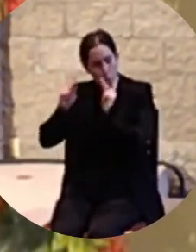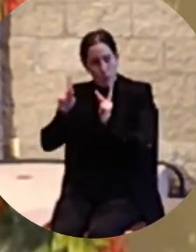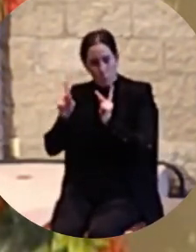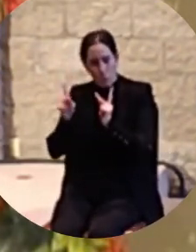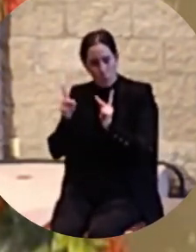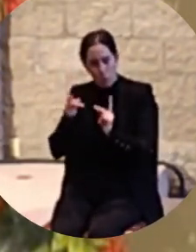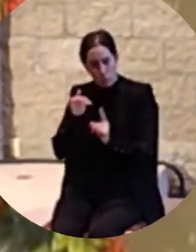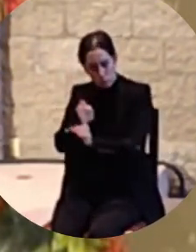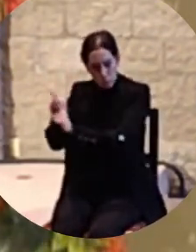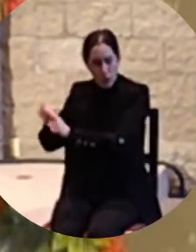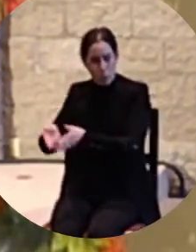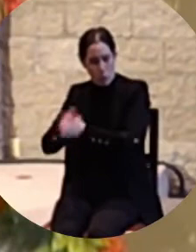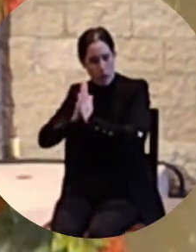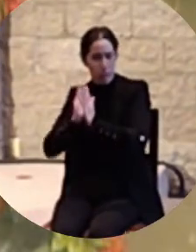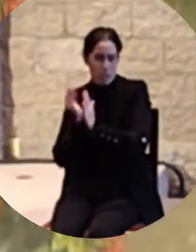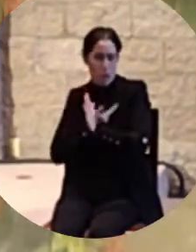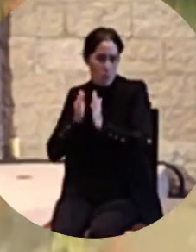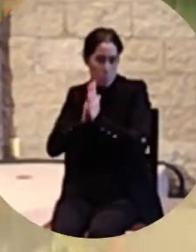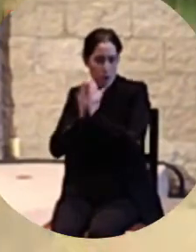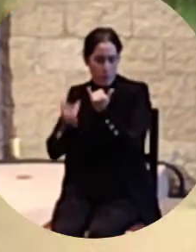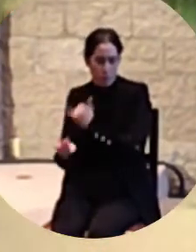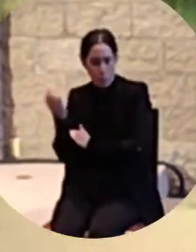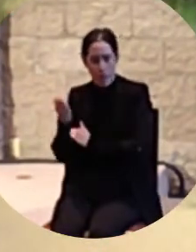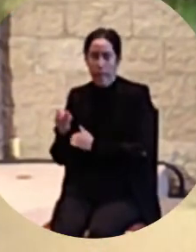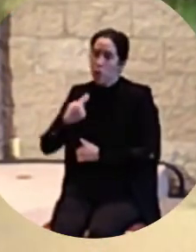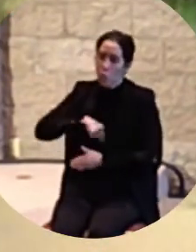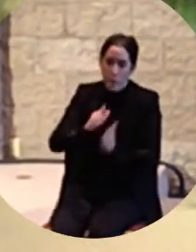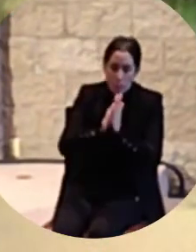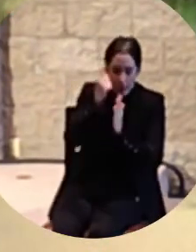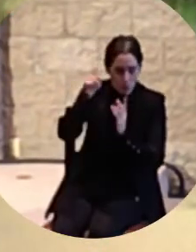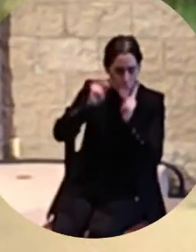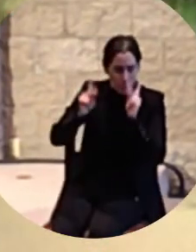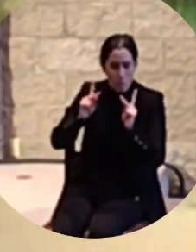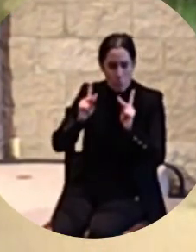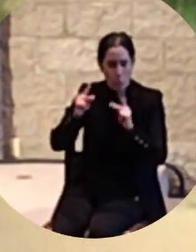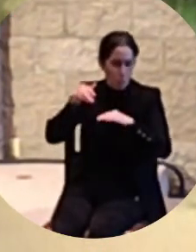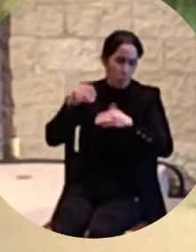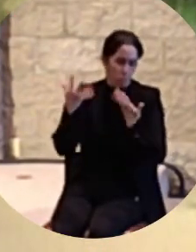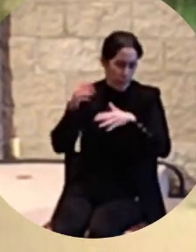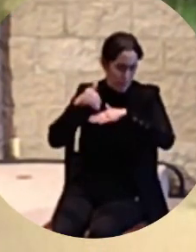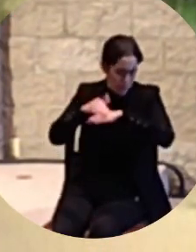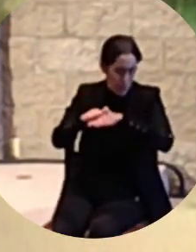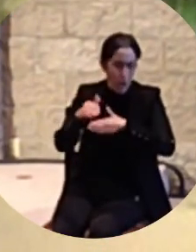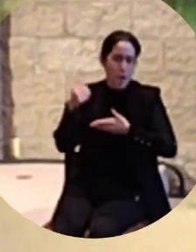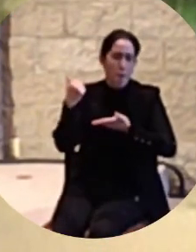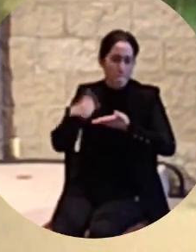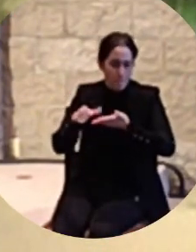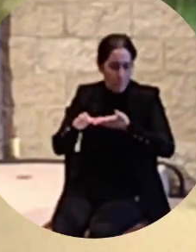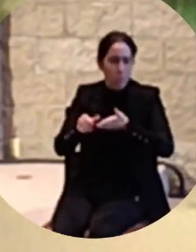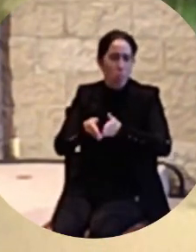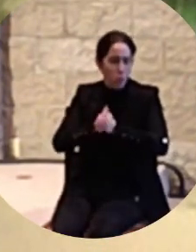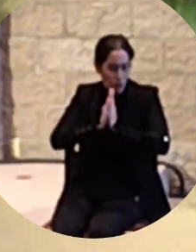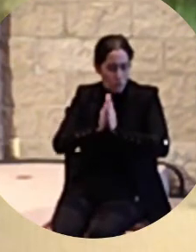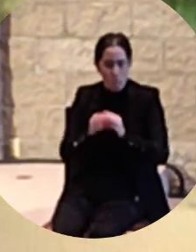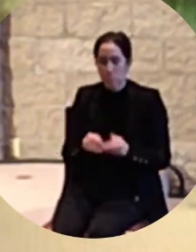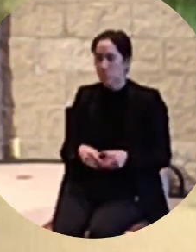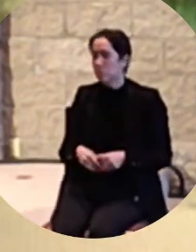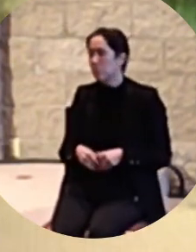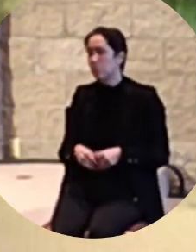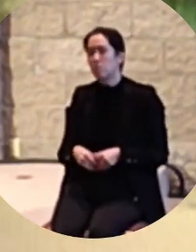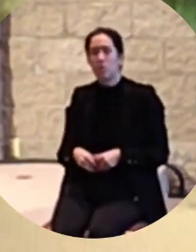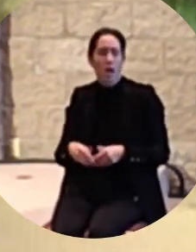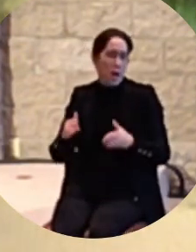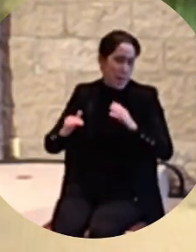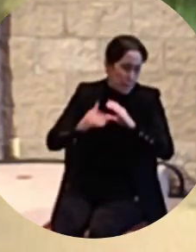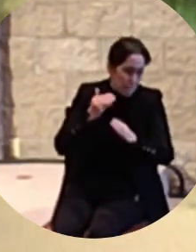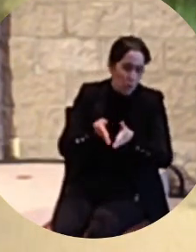We pray with those that have sent requests through the mail, through the electronic mail, through the phone